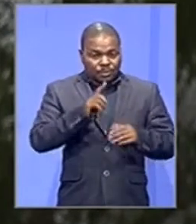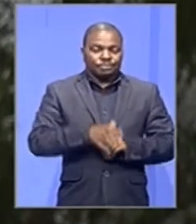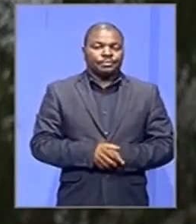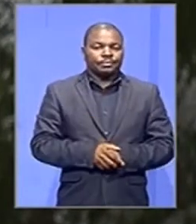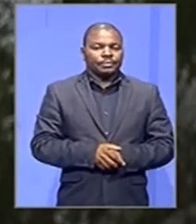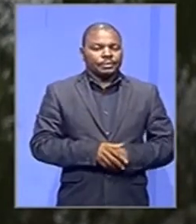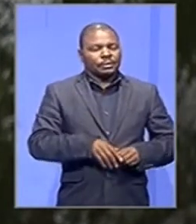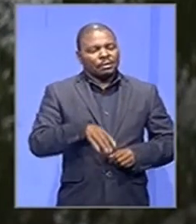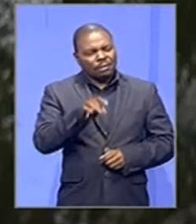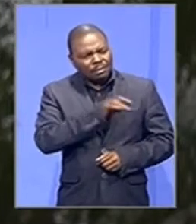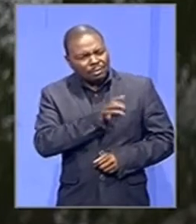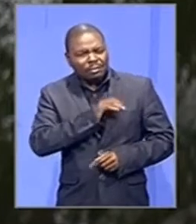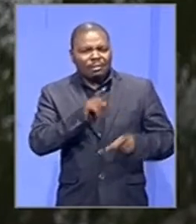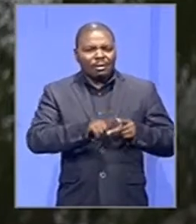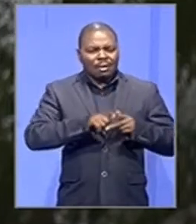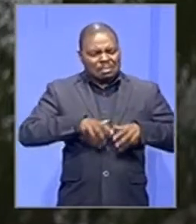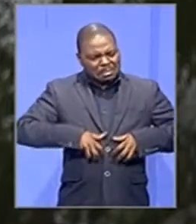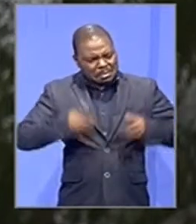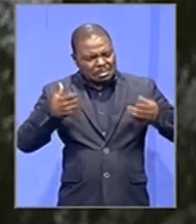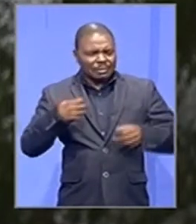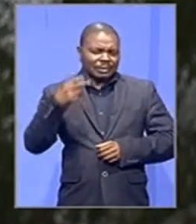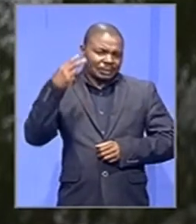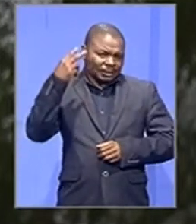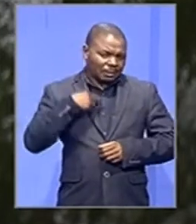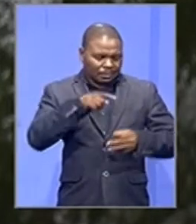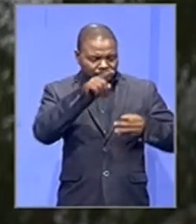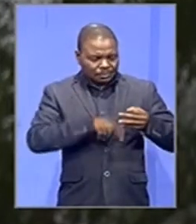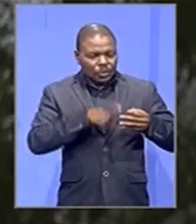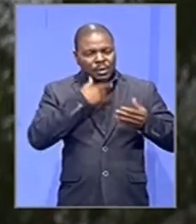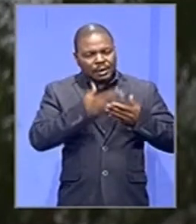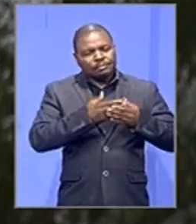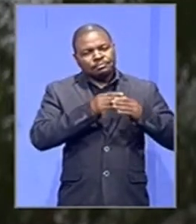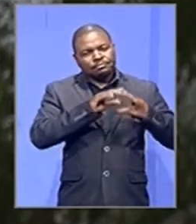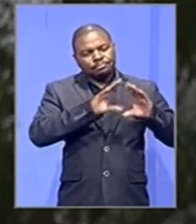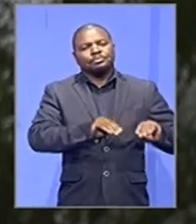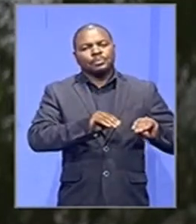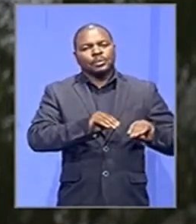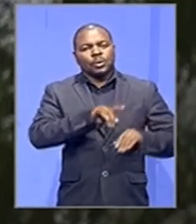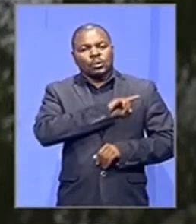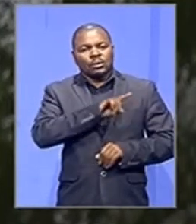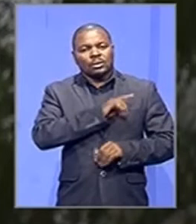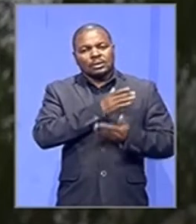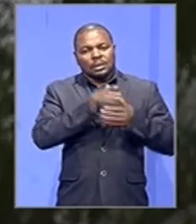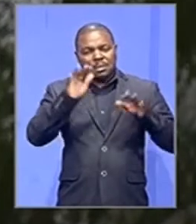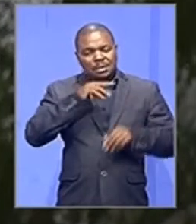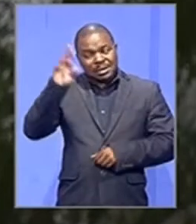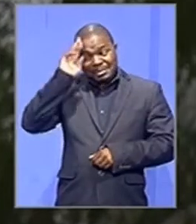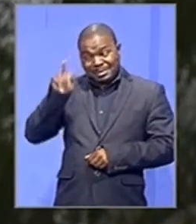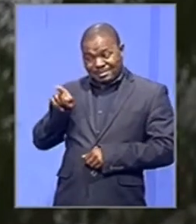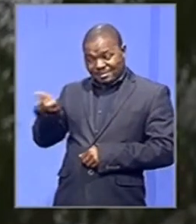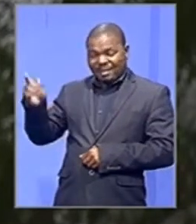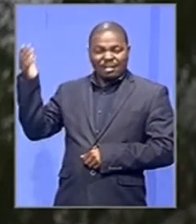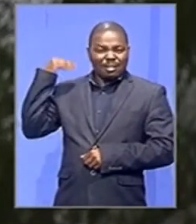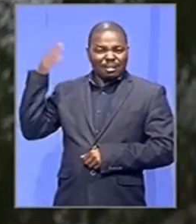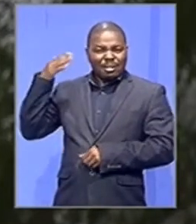anger and the pain and the disappointment of those who recall the place F.W. de Klerk